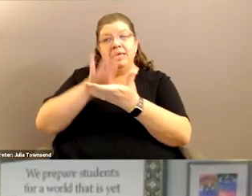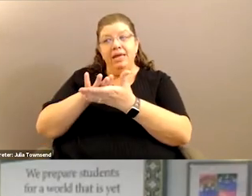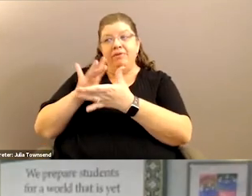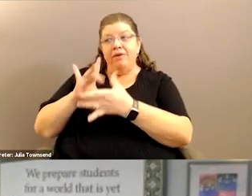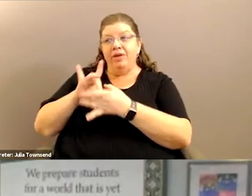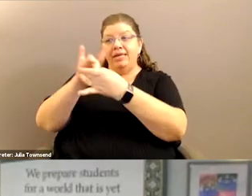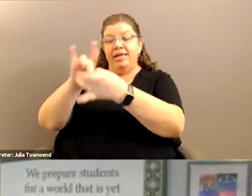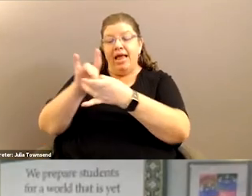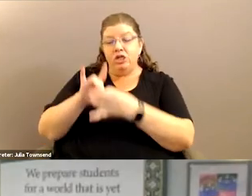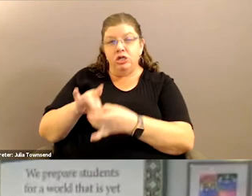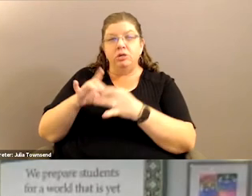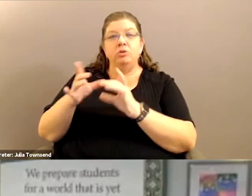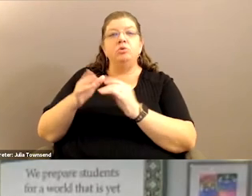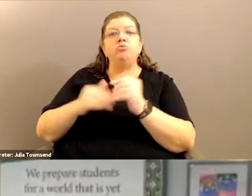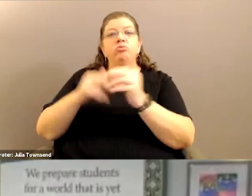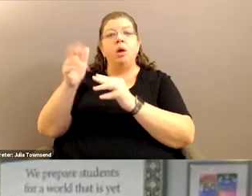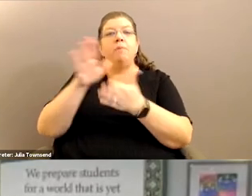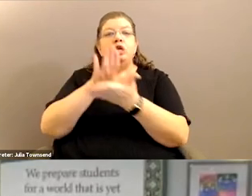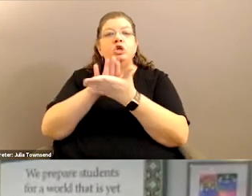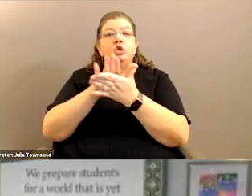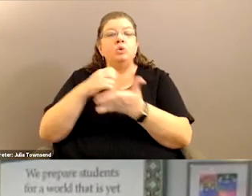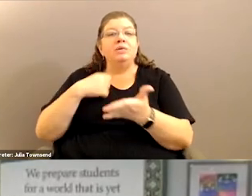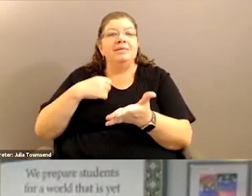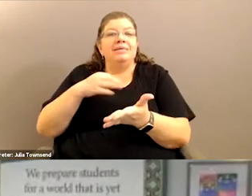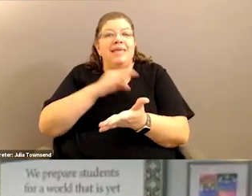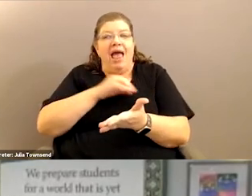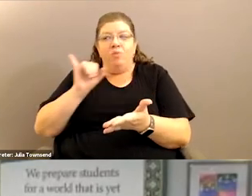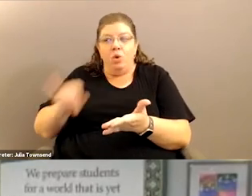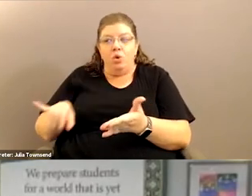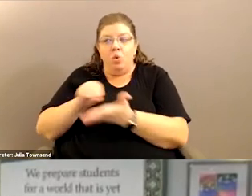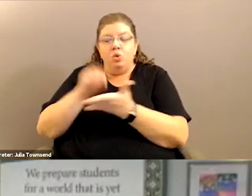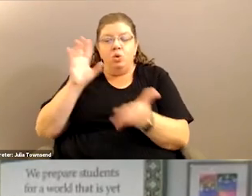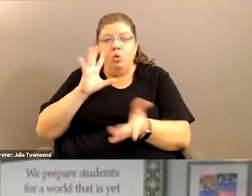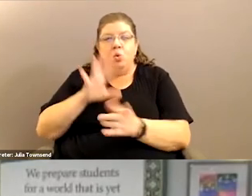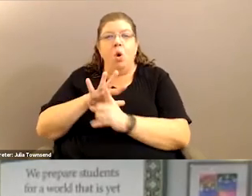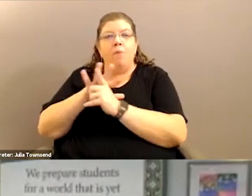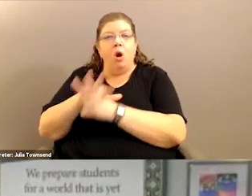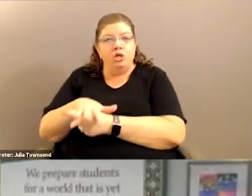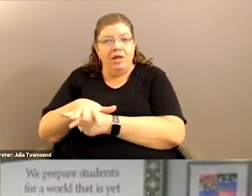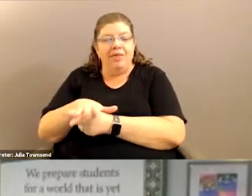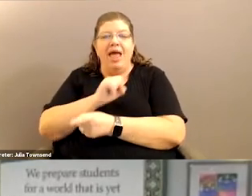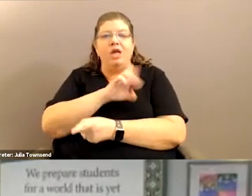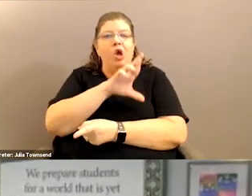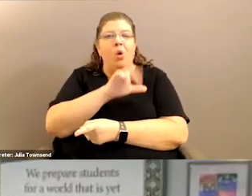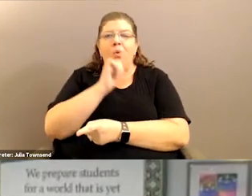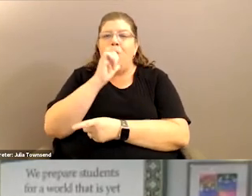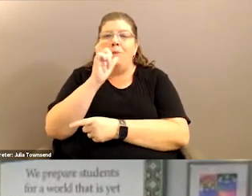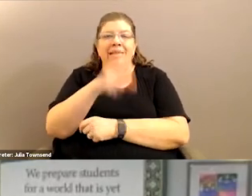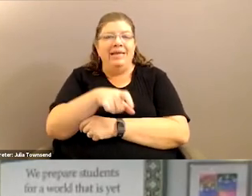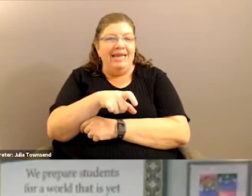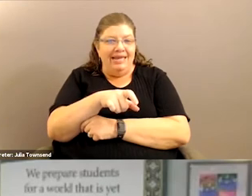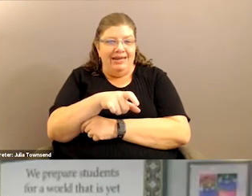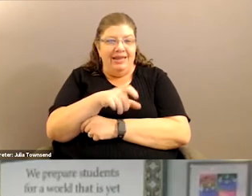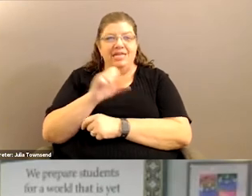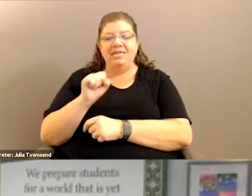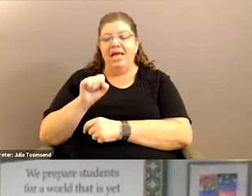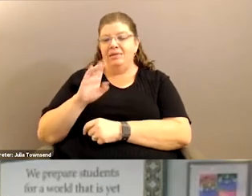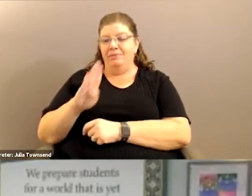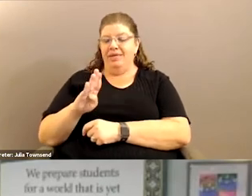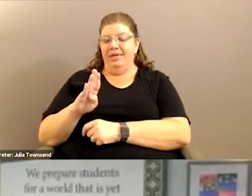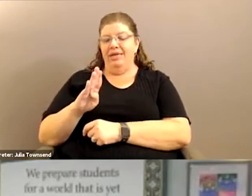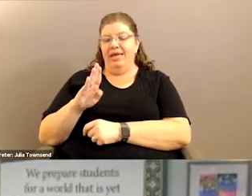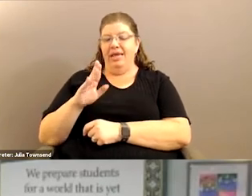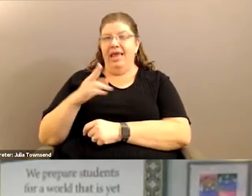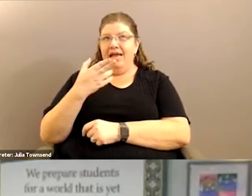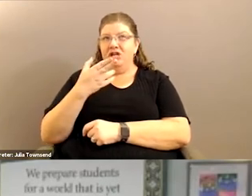relationship is built by school staff with marginalized students that sros would not be needed that's an sbhs anonymous